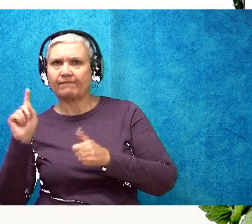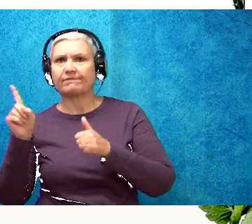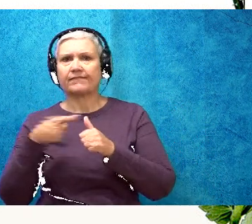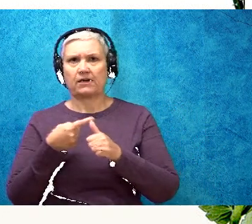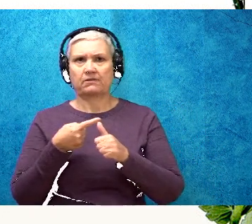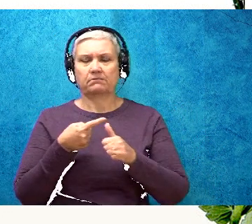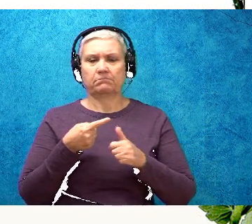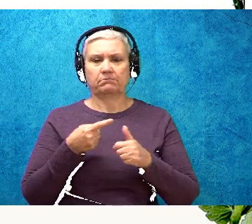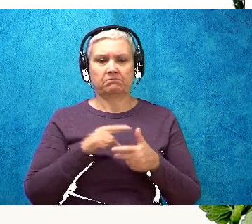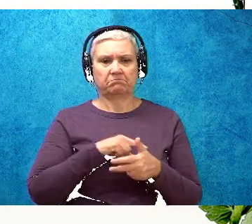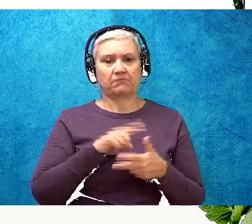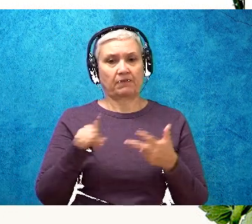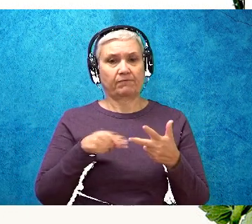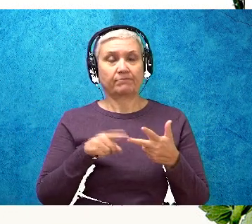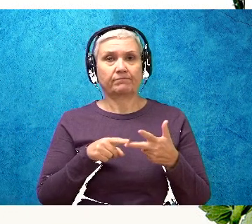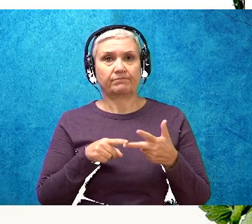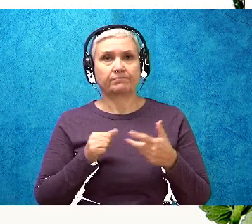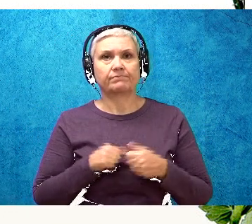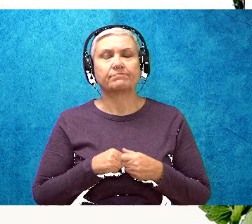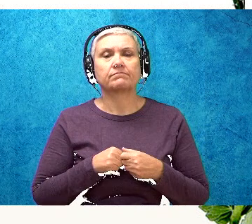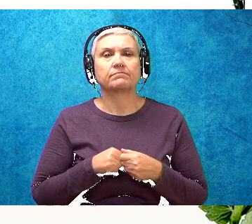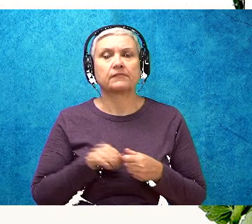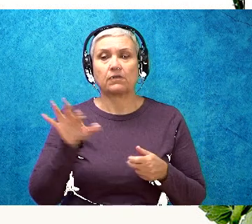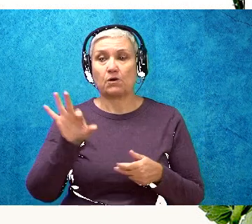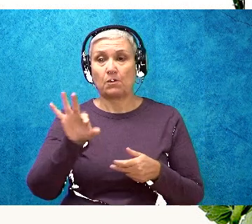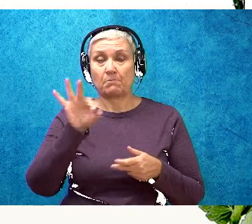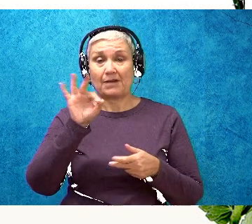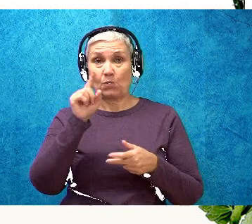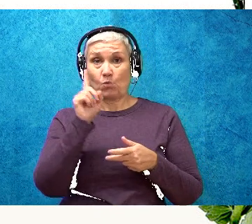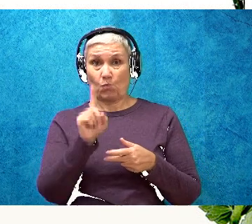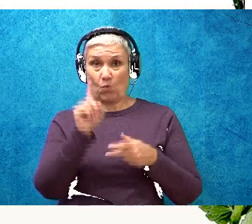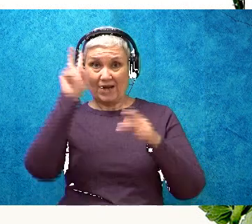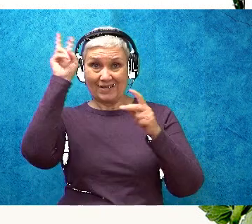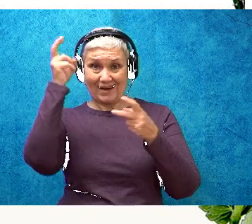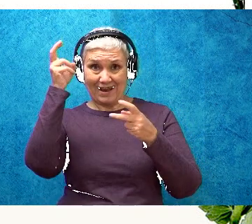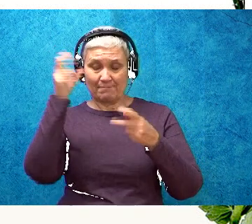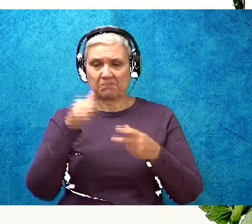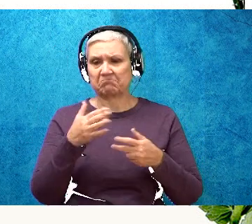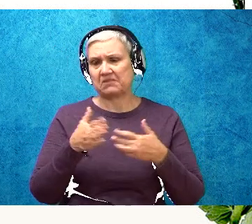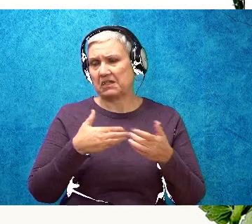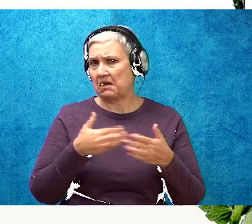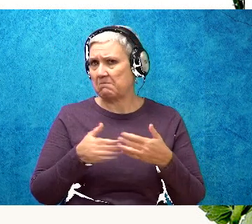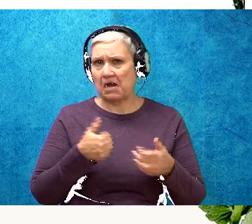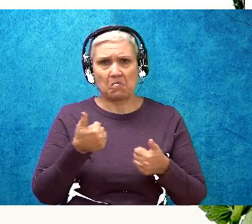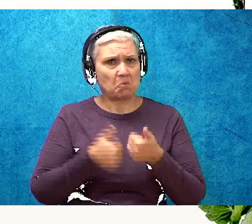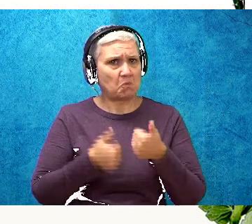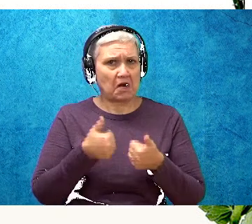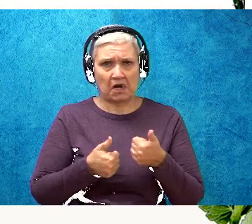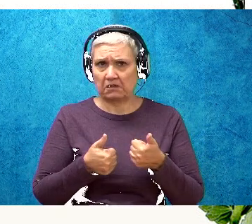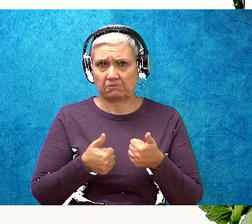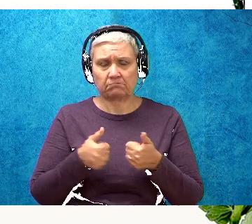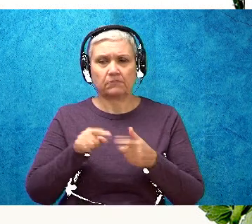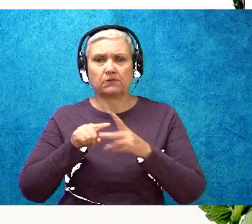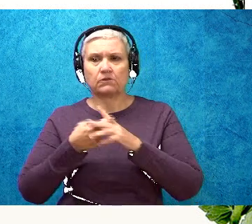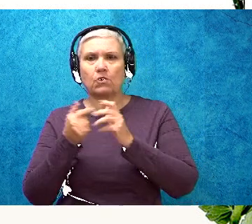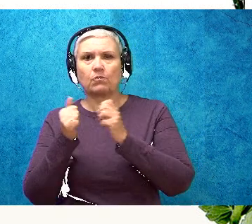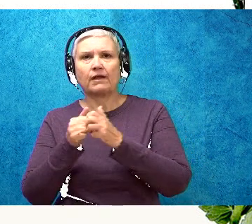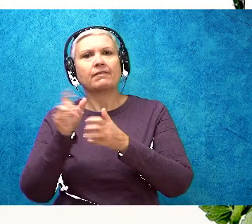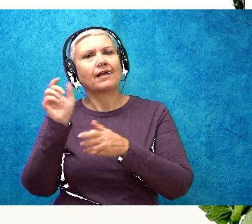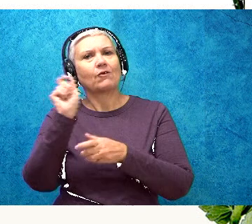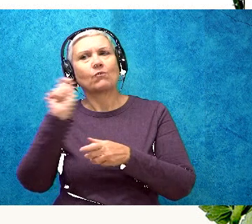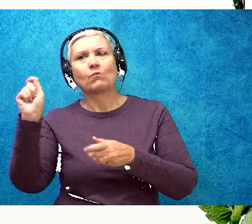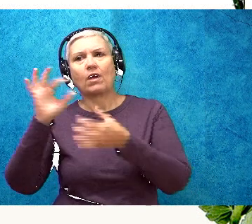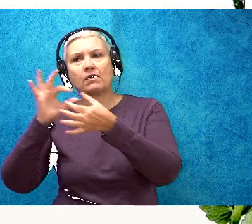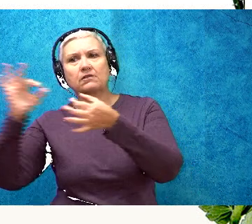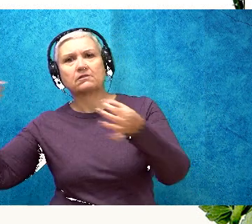do? Well, you need to pick one of those topics. It doesn't matter which one you start with, and you need to write a sentence about it from